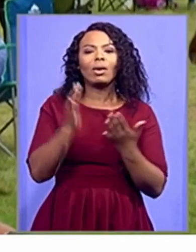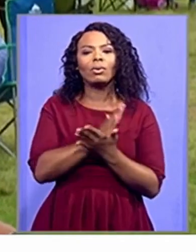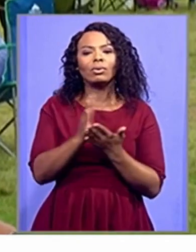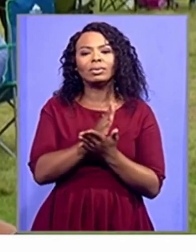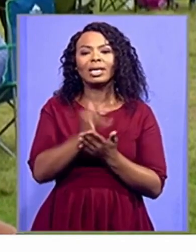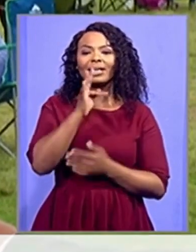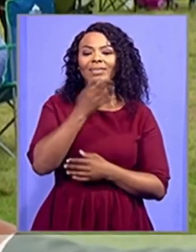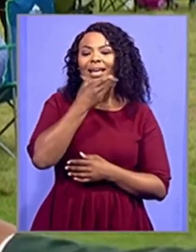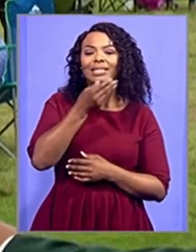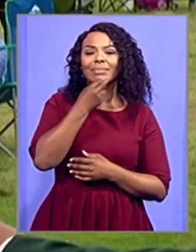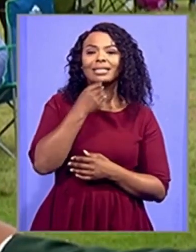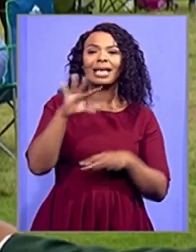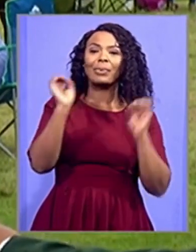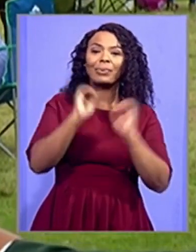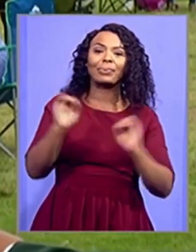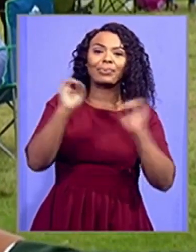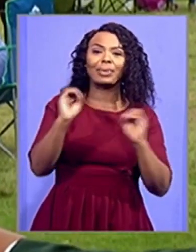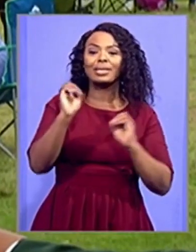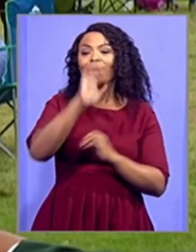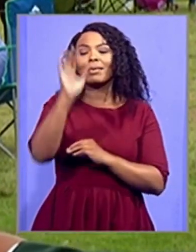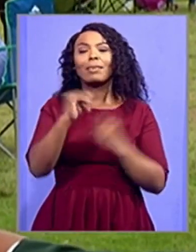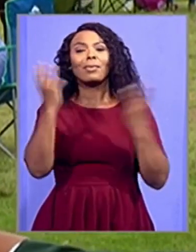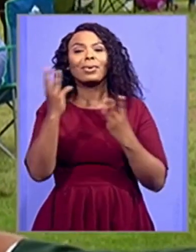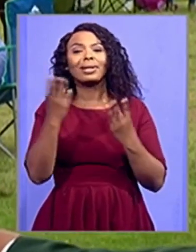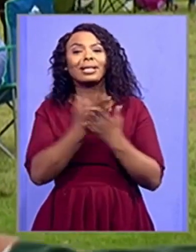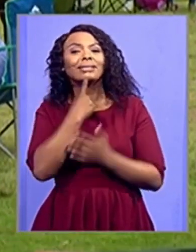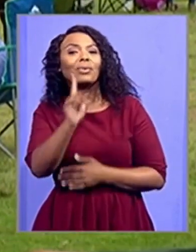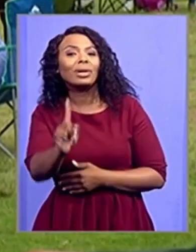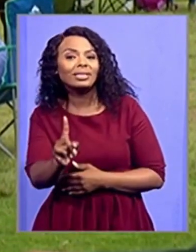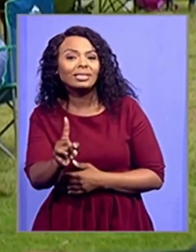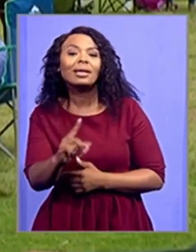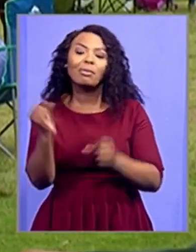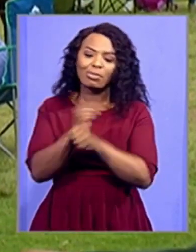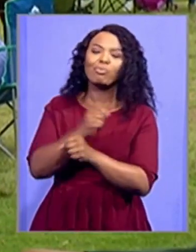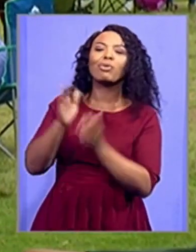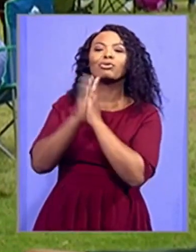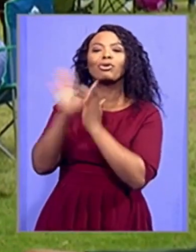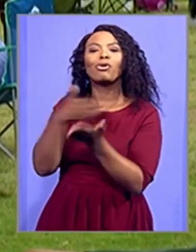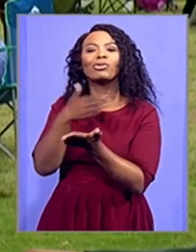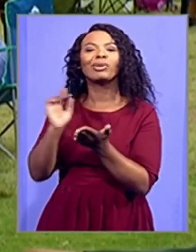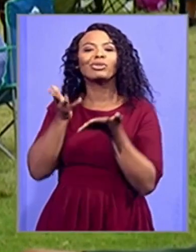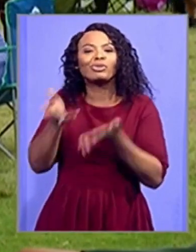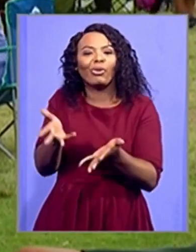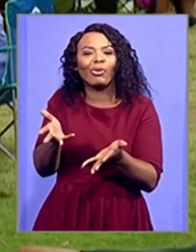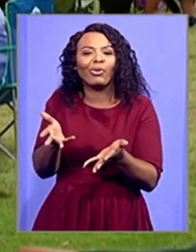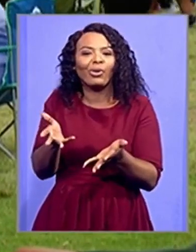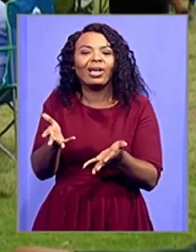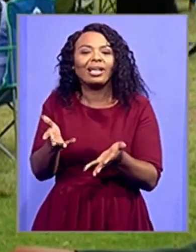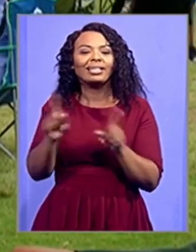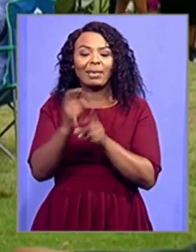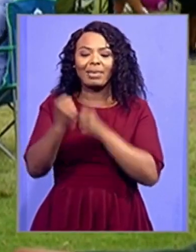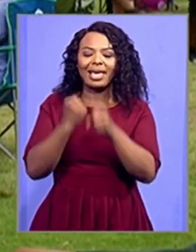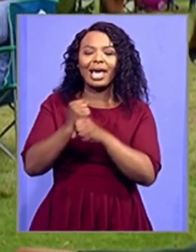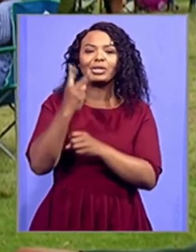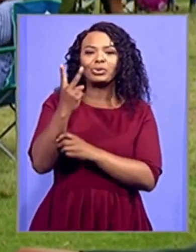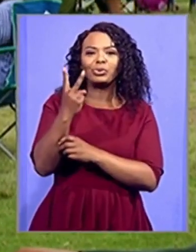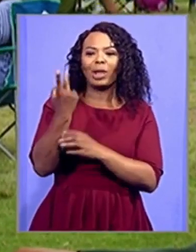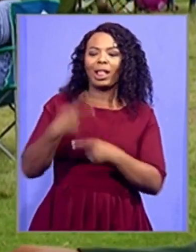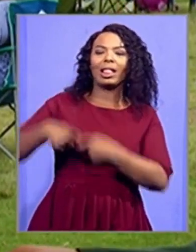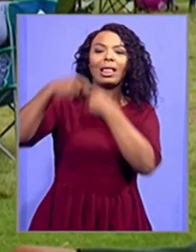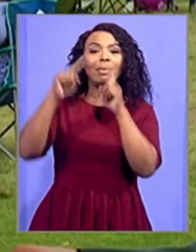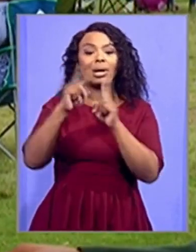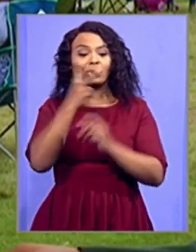be Christmas Maafrika borwa a tlo reng ene ka lebaka leo ba rile ka mengwaga morago 2 years re ba le wena o ka ba bona folomo go